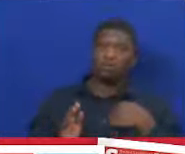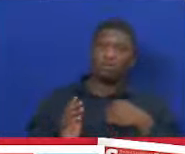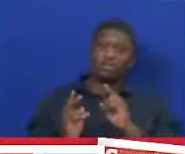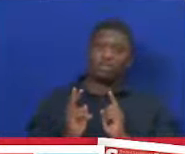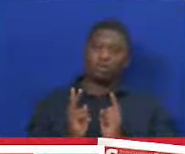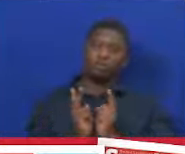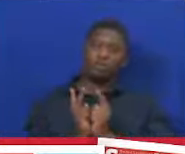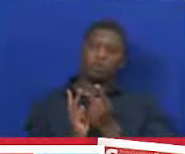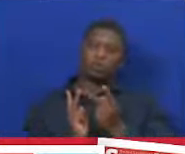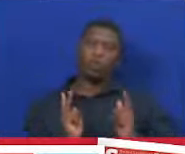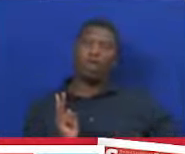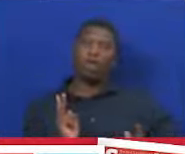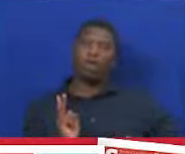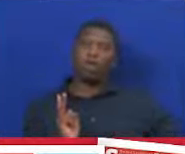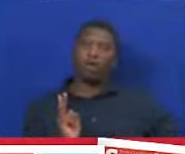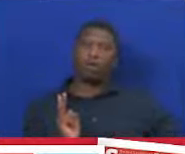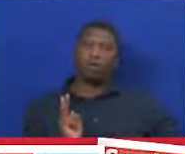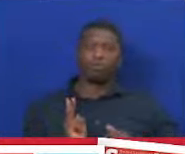then they